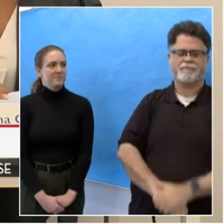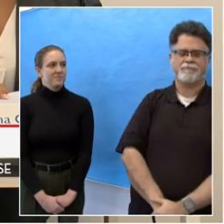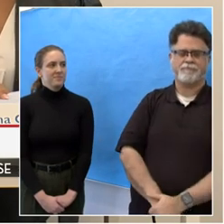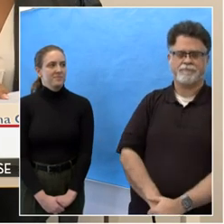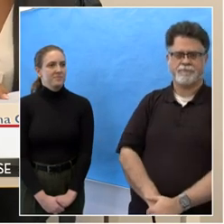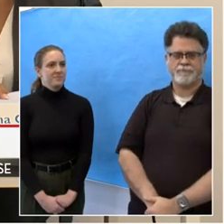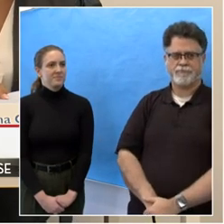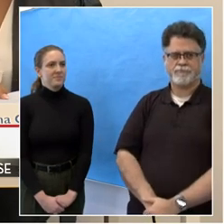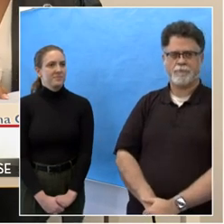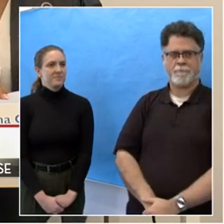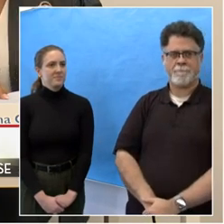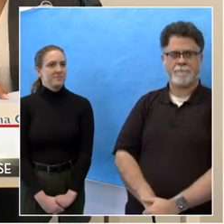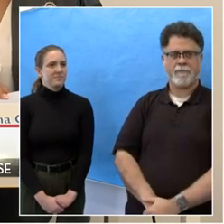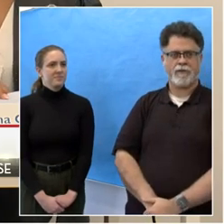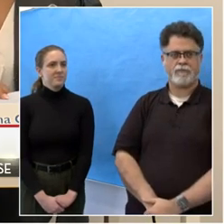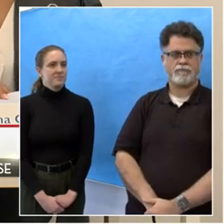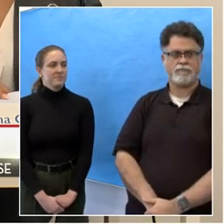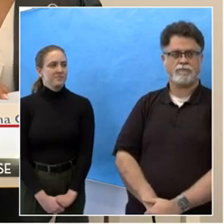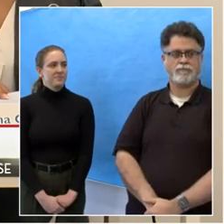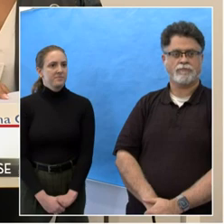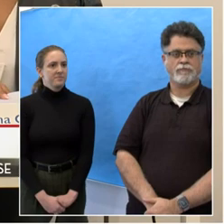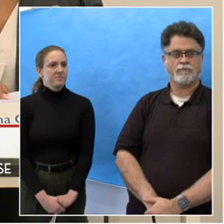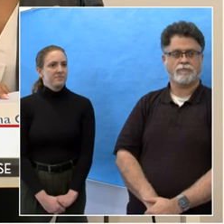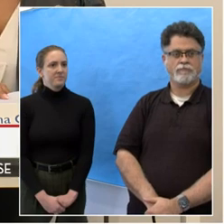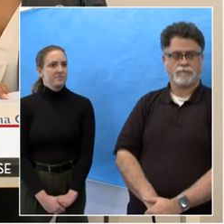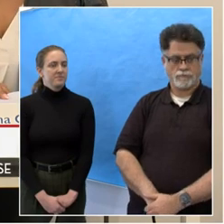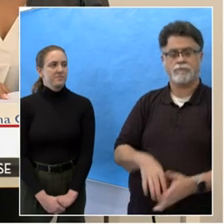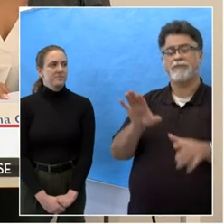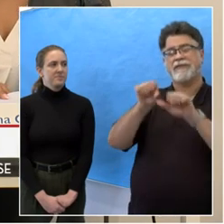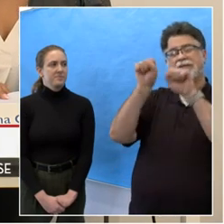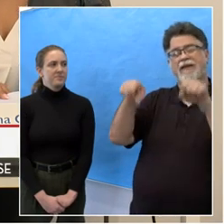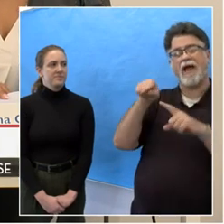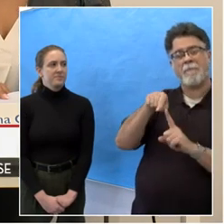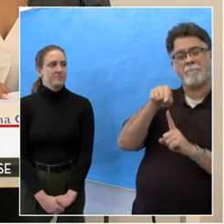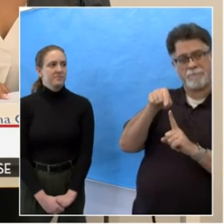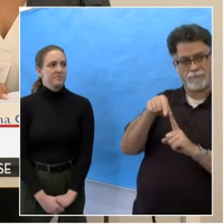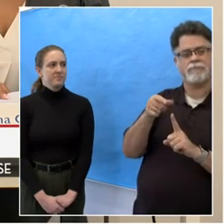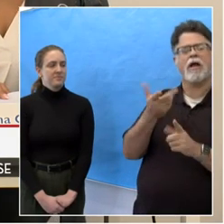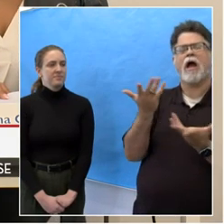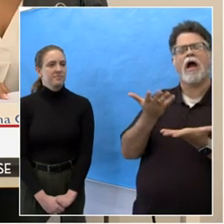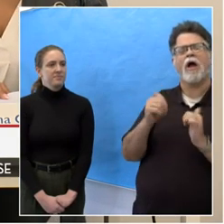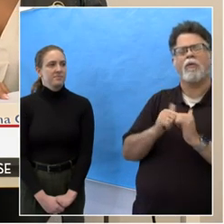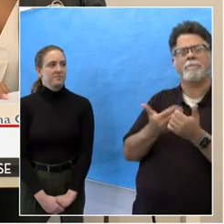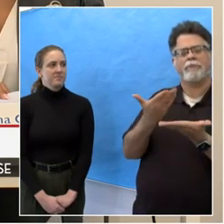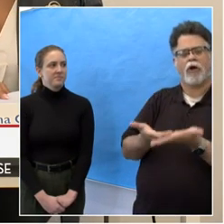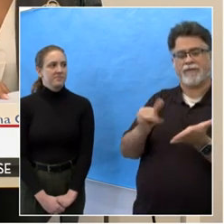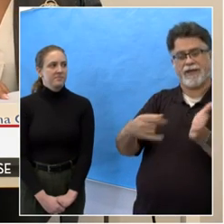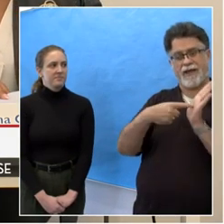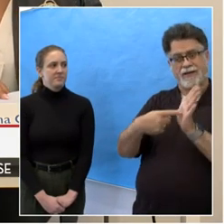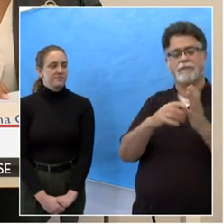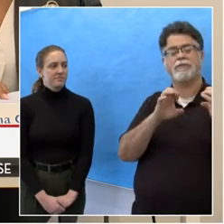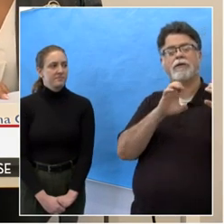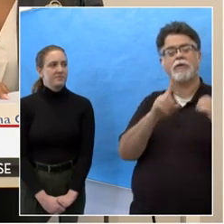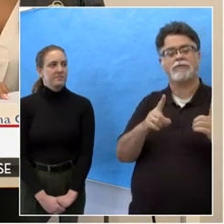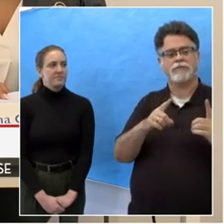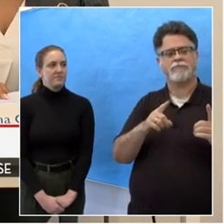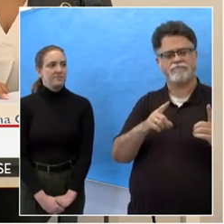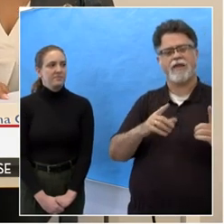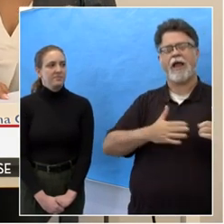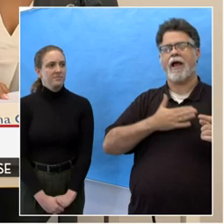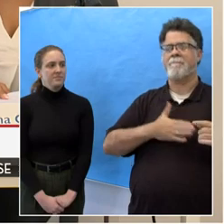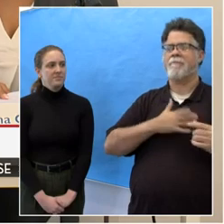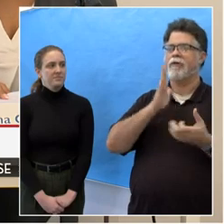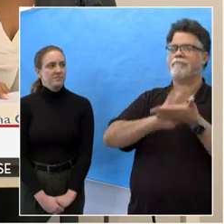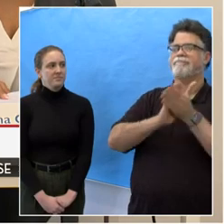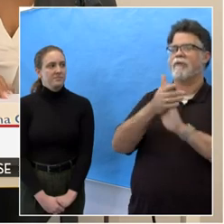are excited about having access to high quality professional development. They want to be trained in the science of reading.